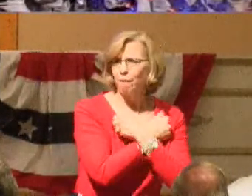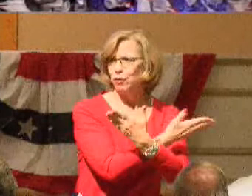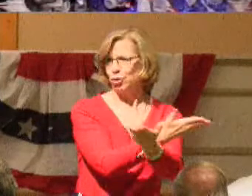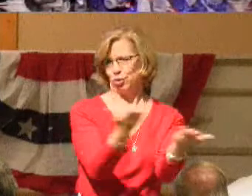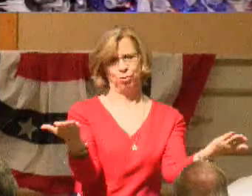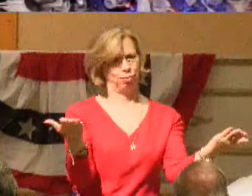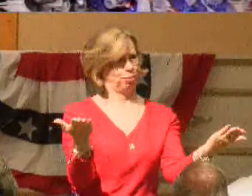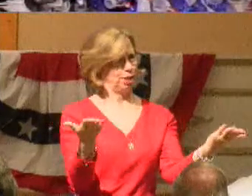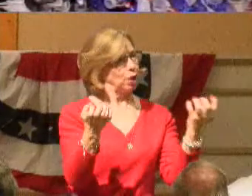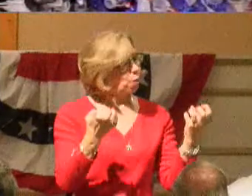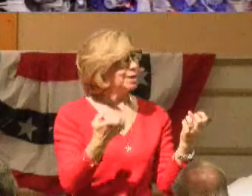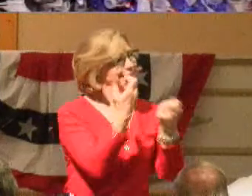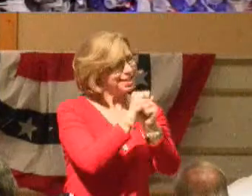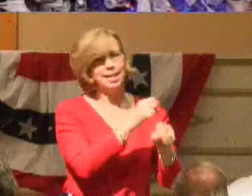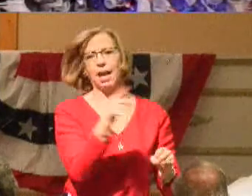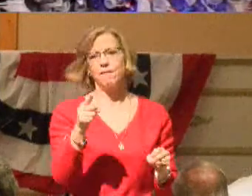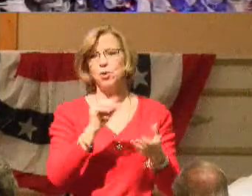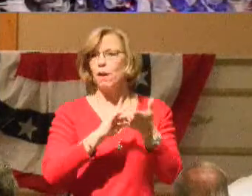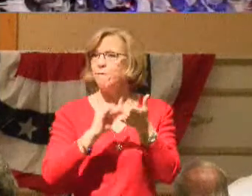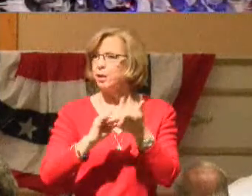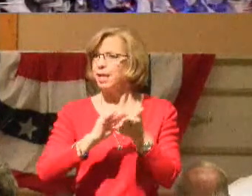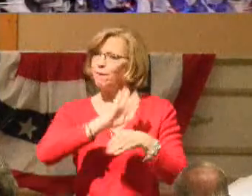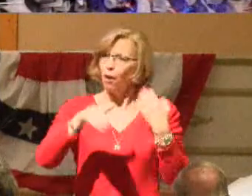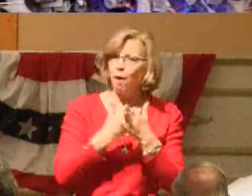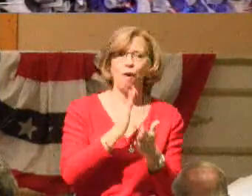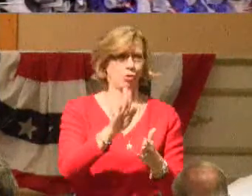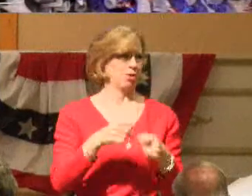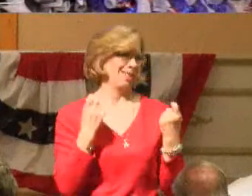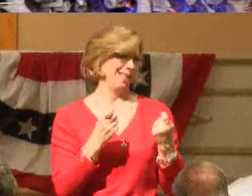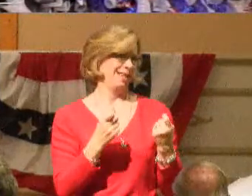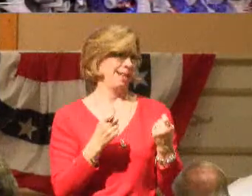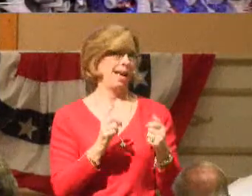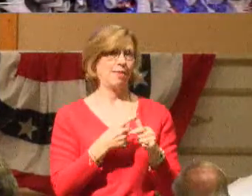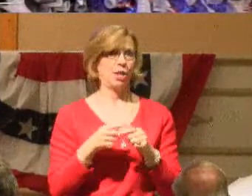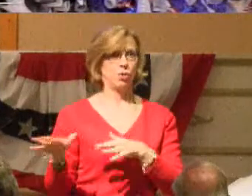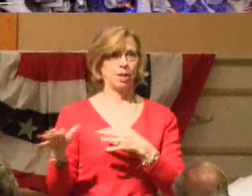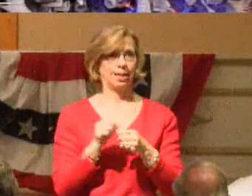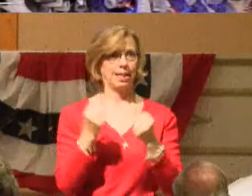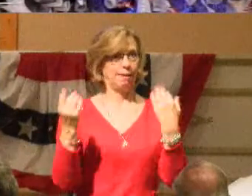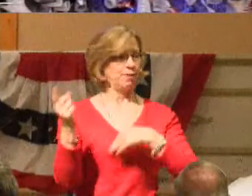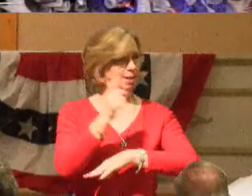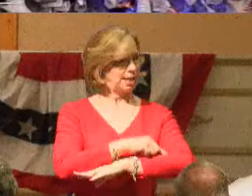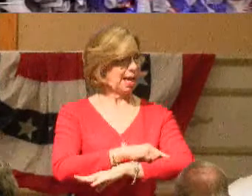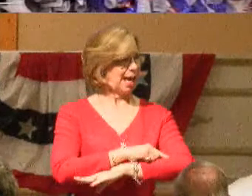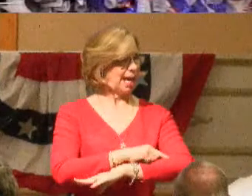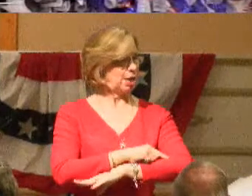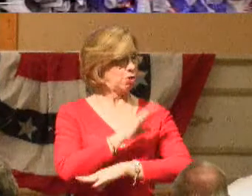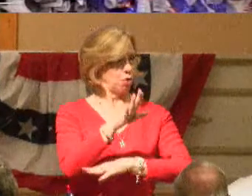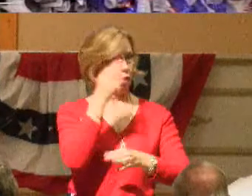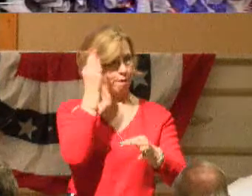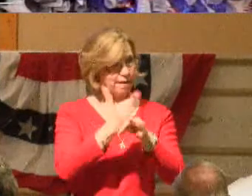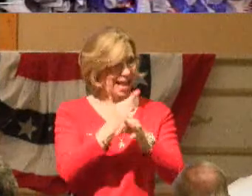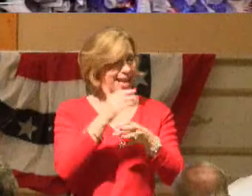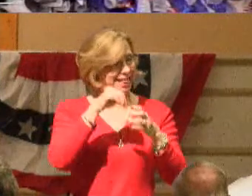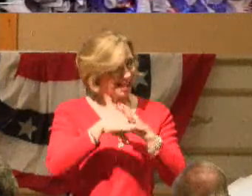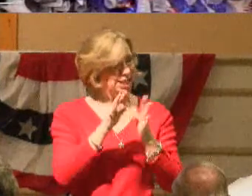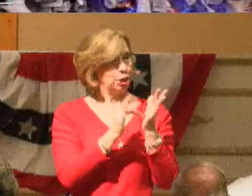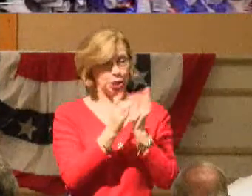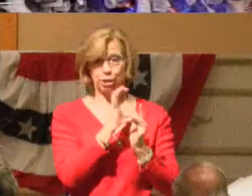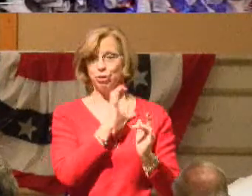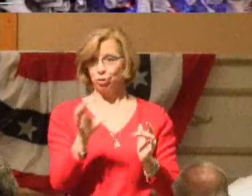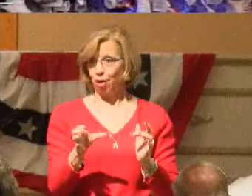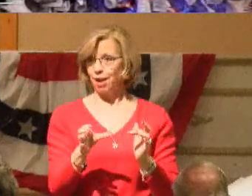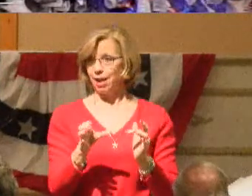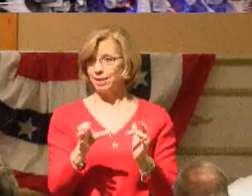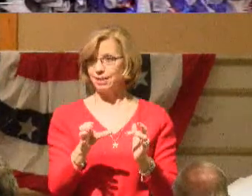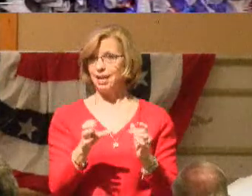And he wants to save you and forgive you of all of your sin. That means you can walk out of here today having placed your faith in the Lord Jesus Christ and what he did for you